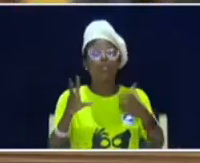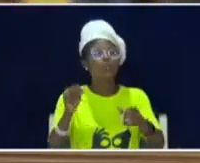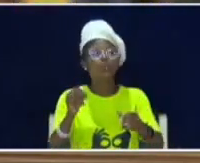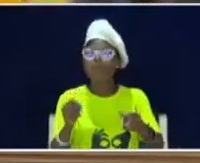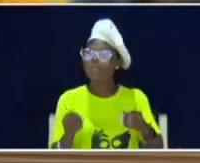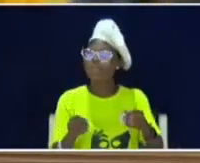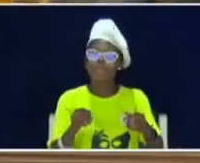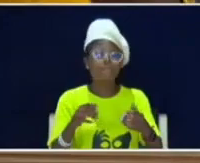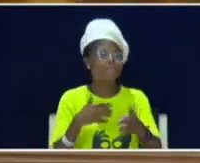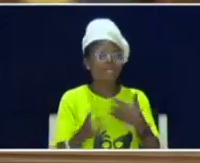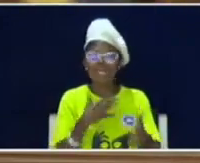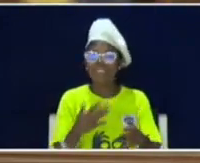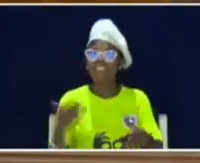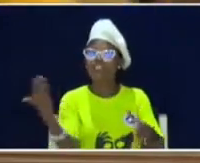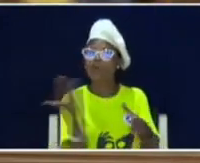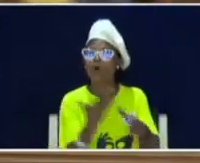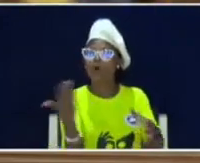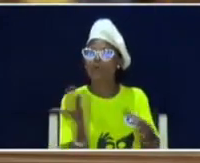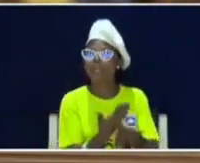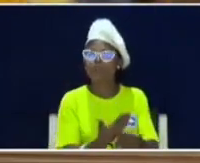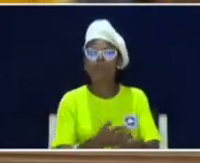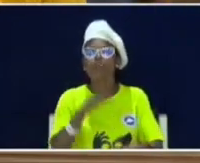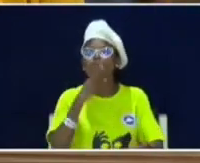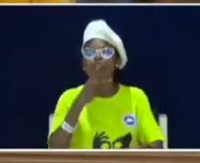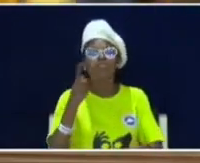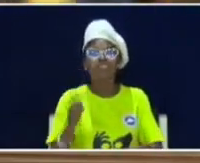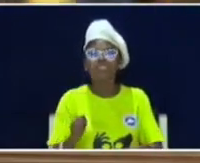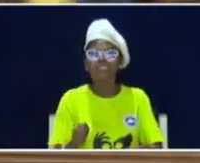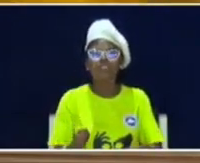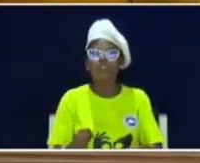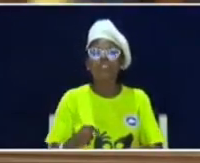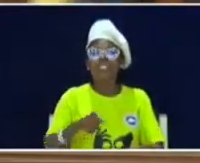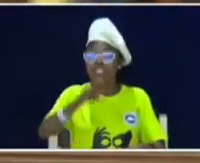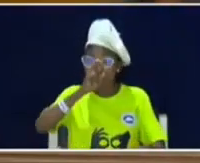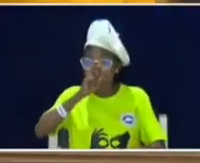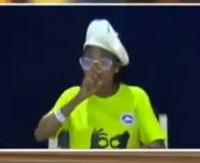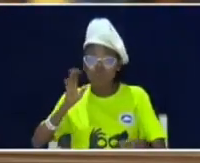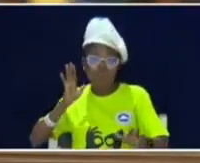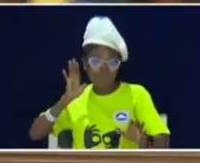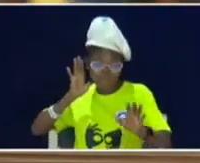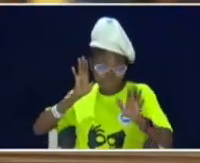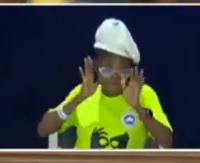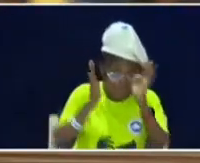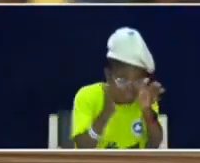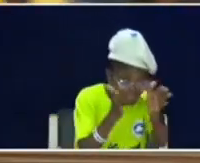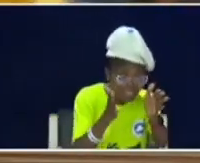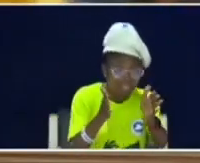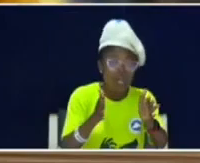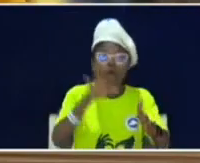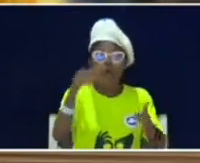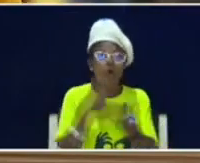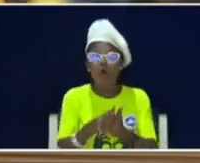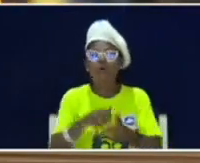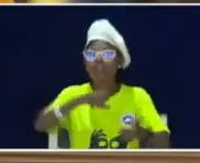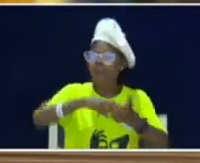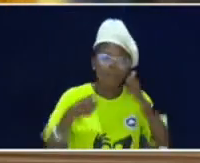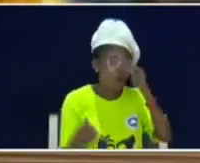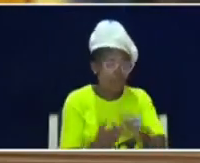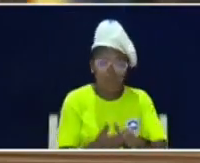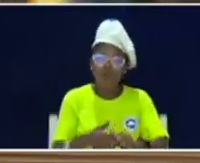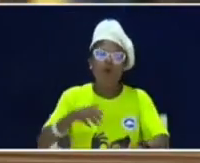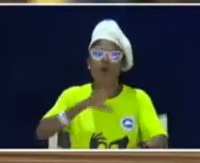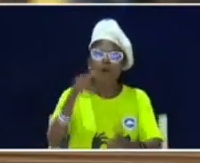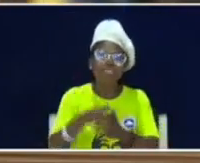obstacle, eagles face obstacles. Eagles face challenges. Challenges don't define